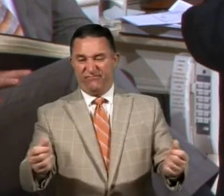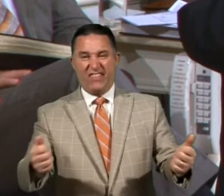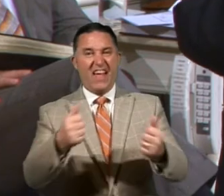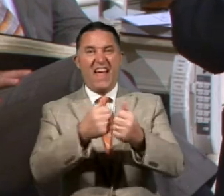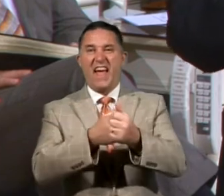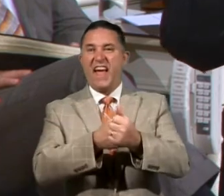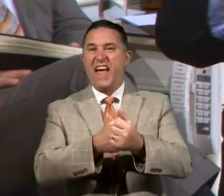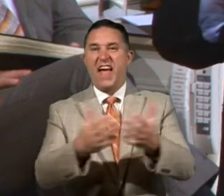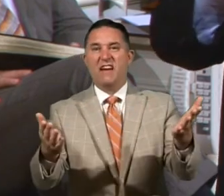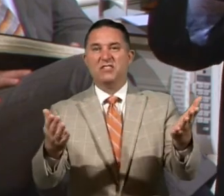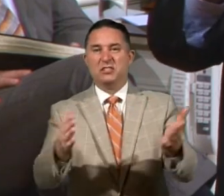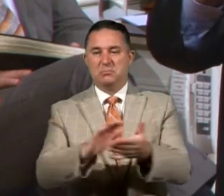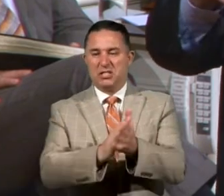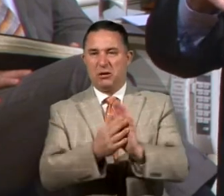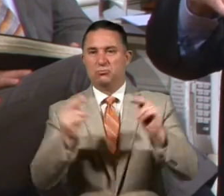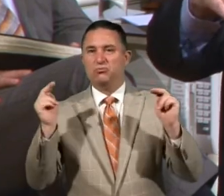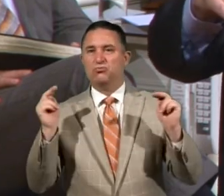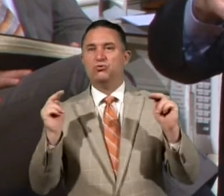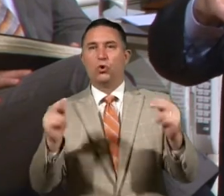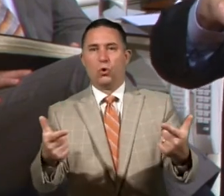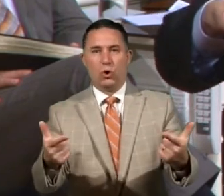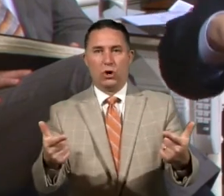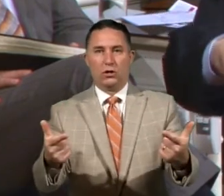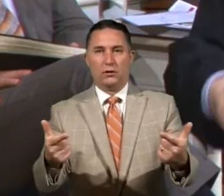Everything rots.